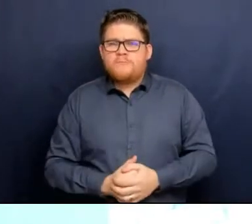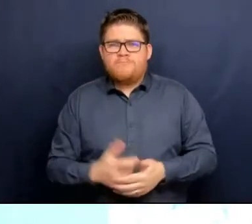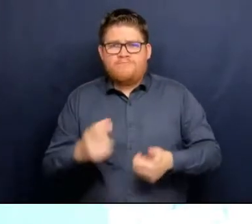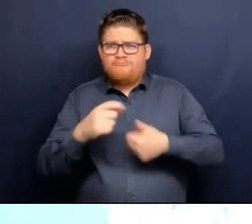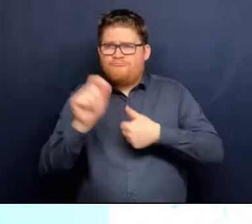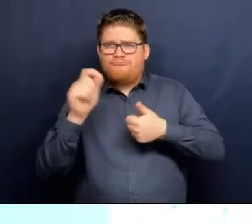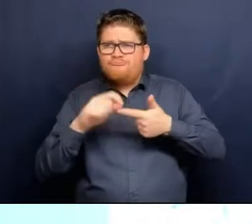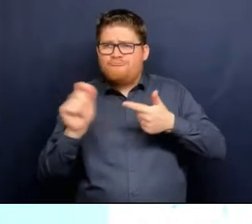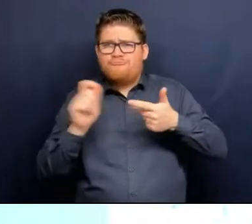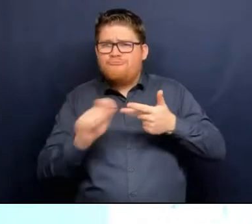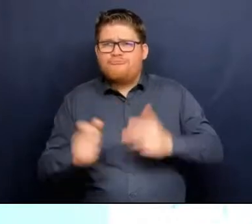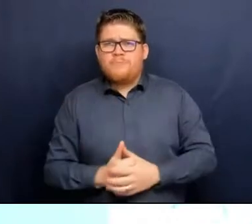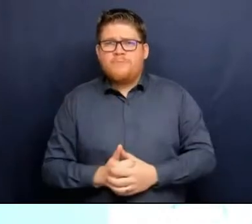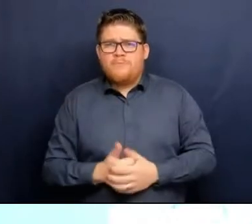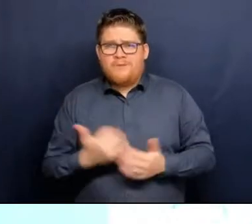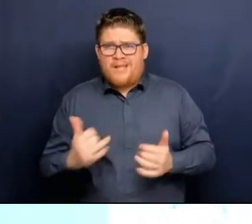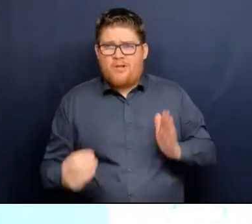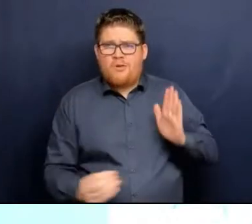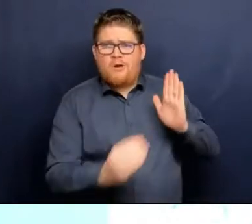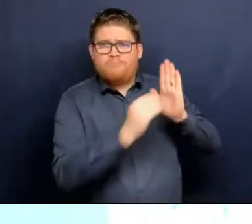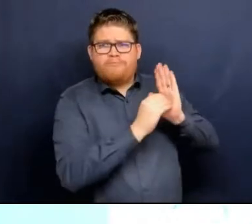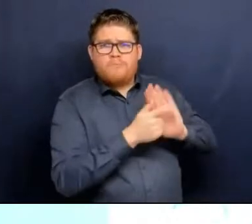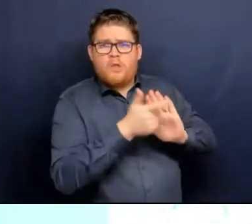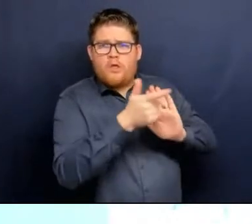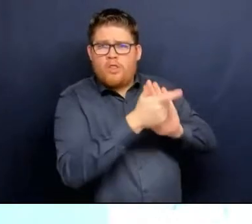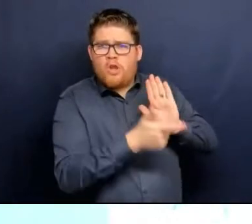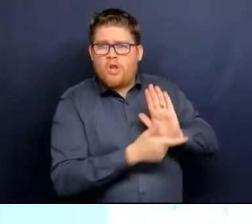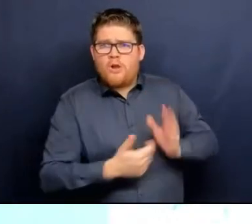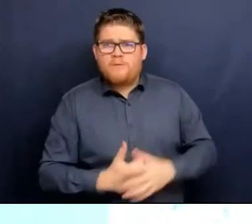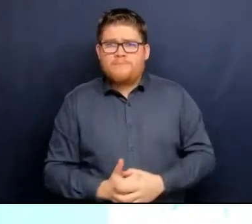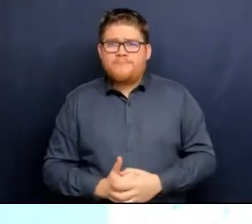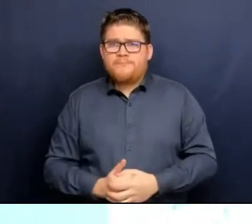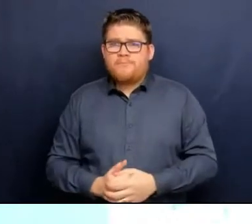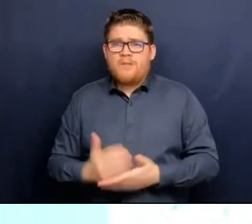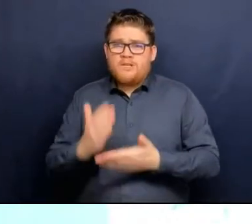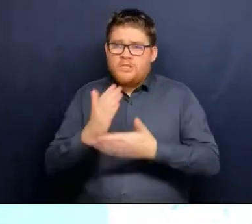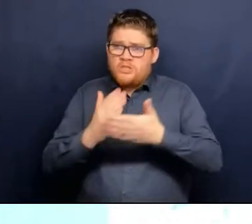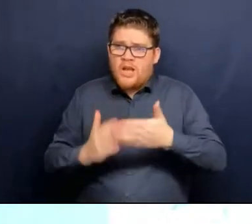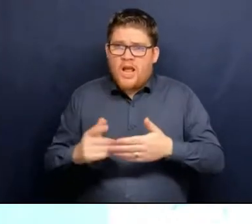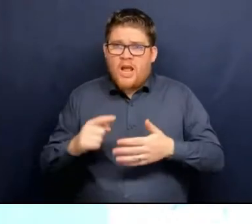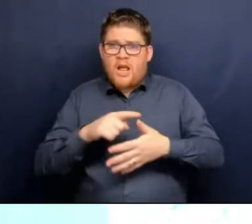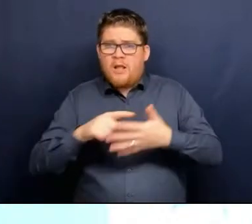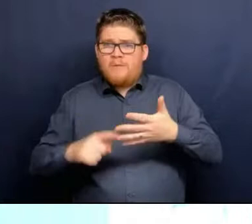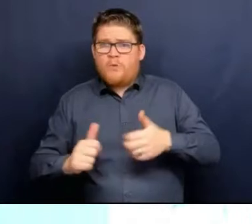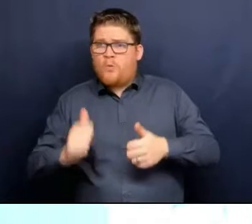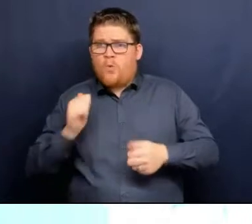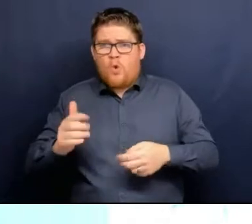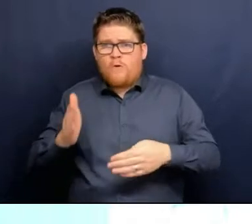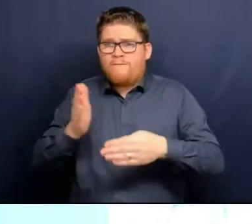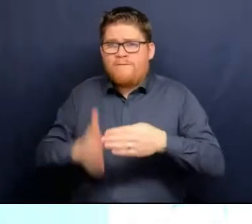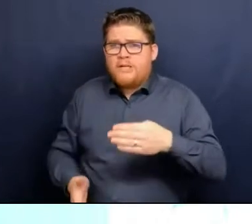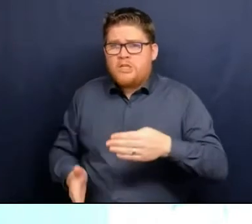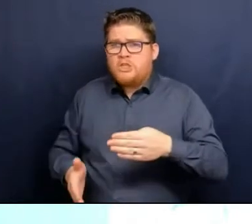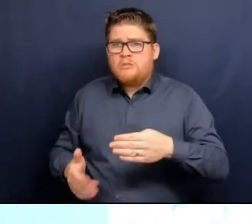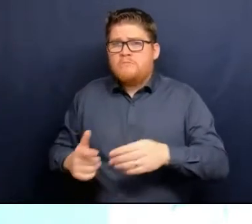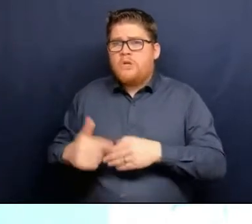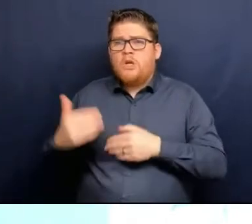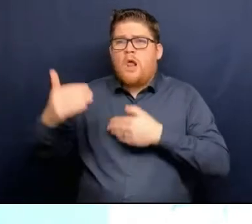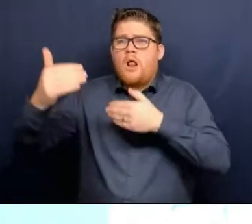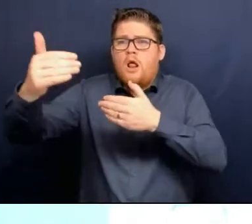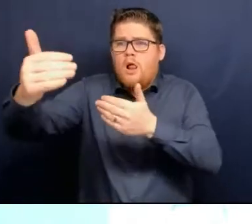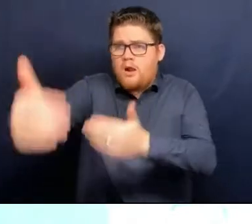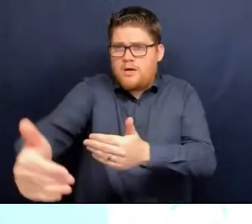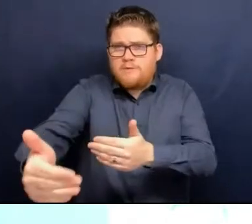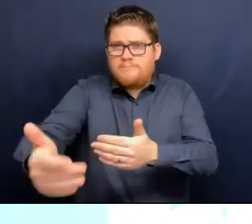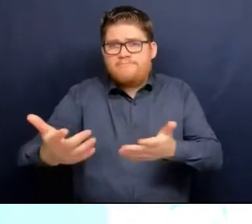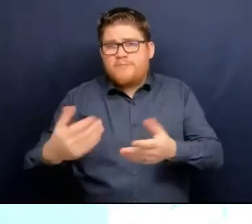it will not be done, I'm sure, for a generation. But a lot of it will be done right now. And as the Premier said, we're taking very, very large